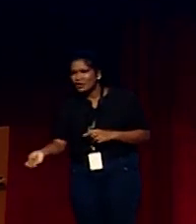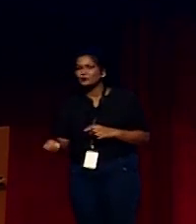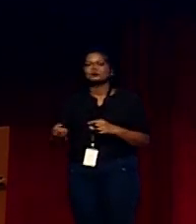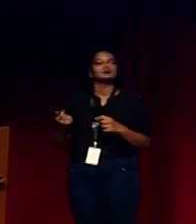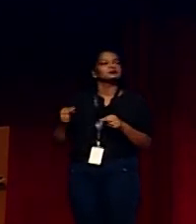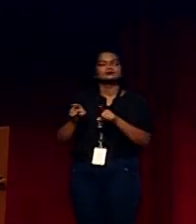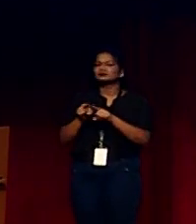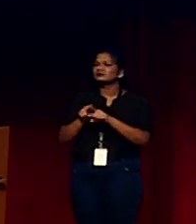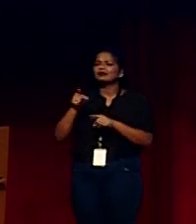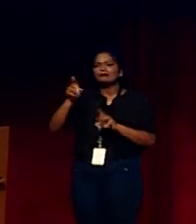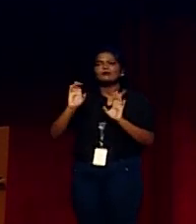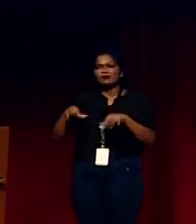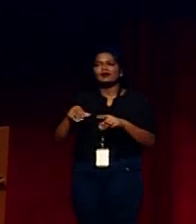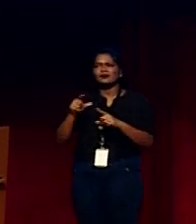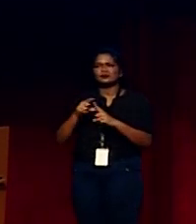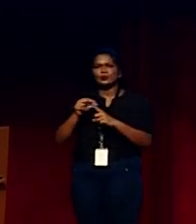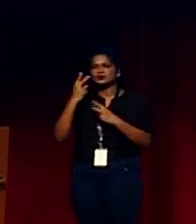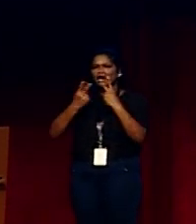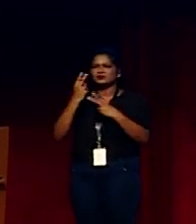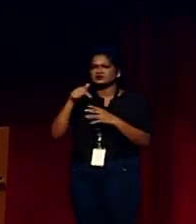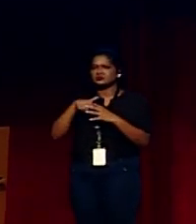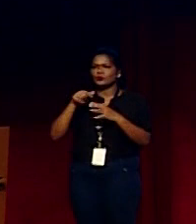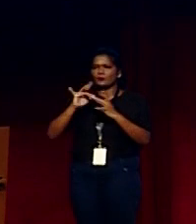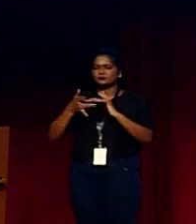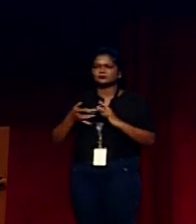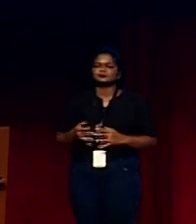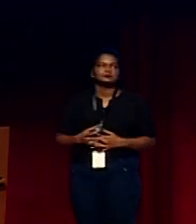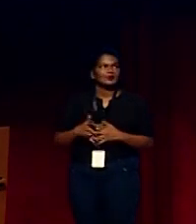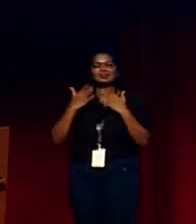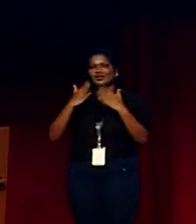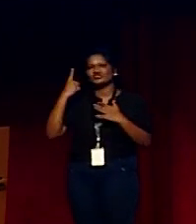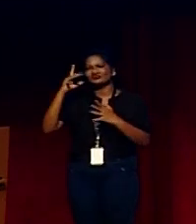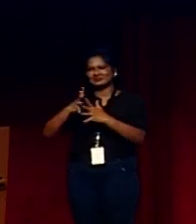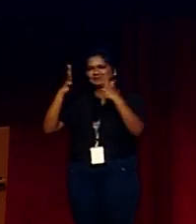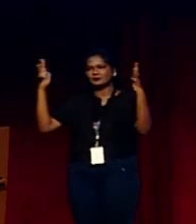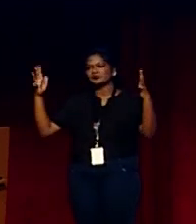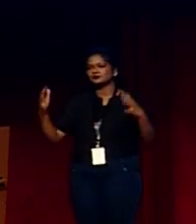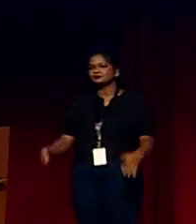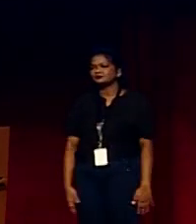that only browsers can read, and so on and so forth. Thank you very much.